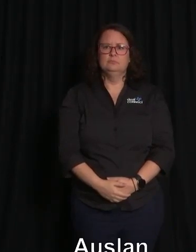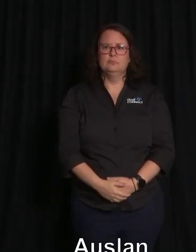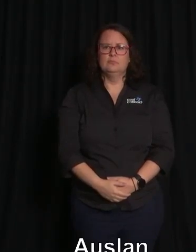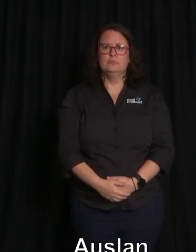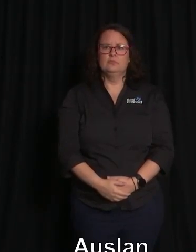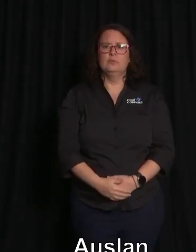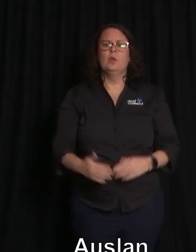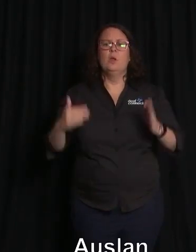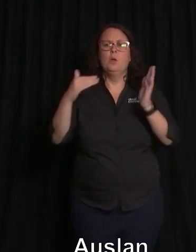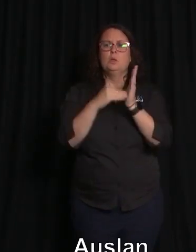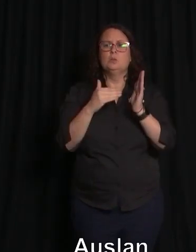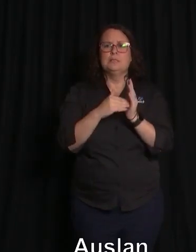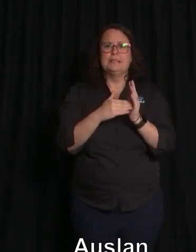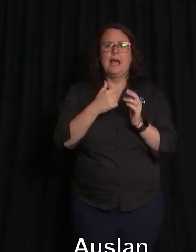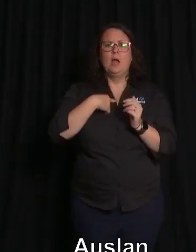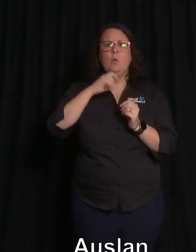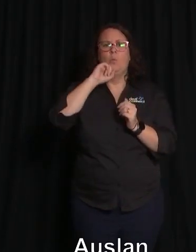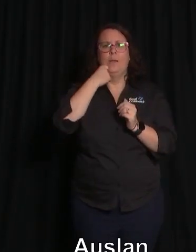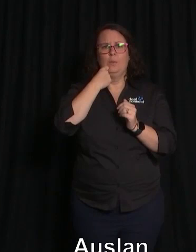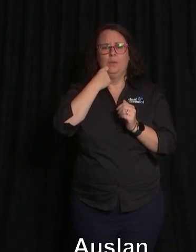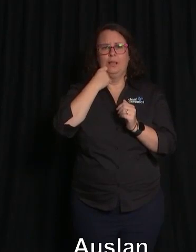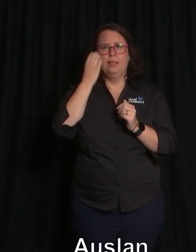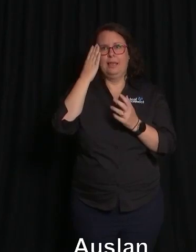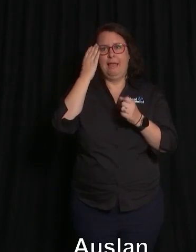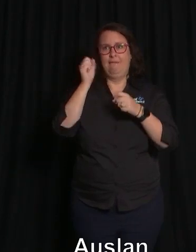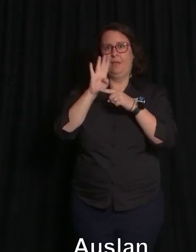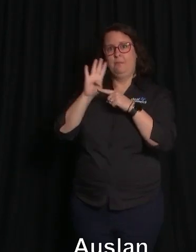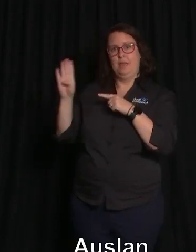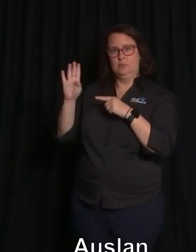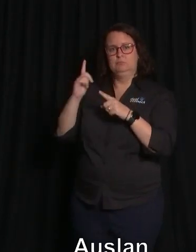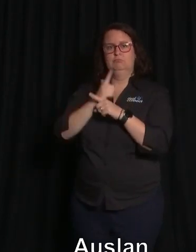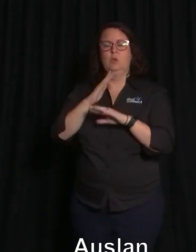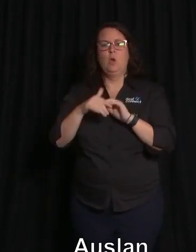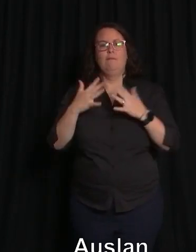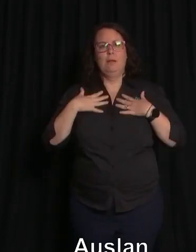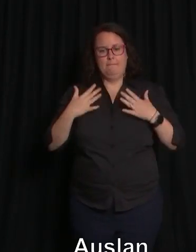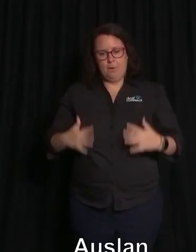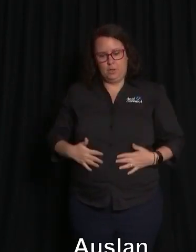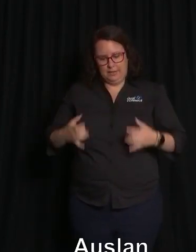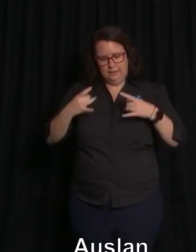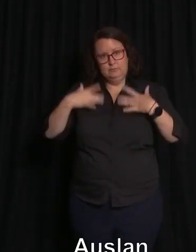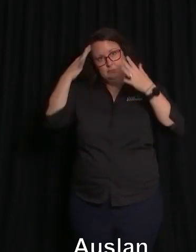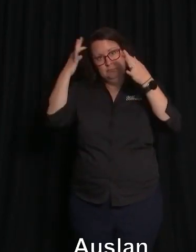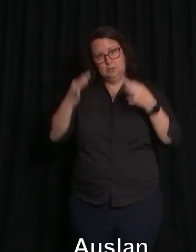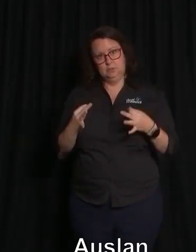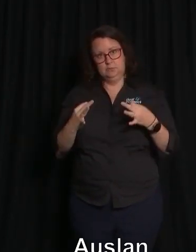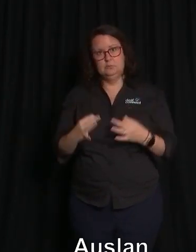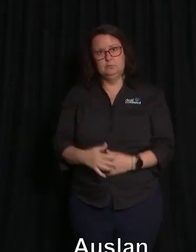Today we're going to be now having a panel discussion on bodily autonomy.